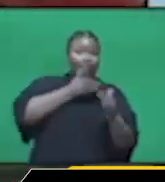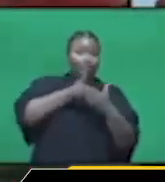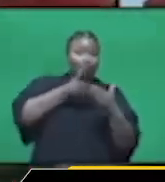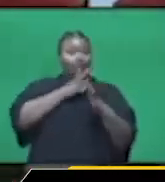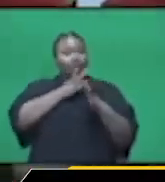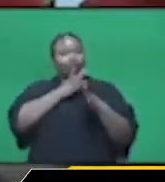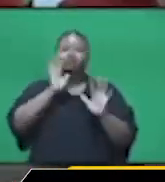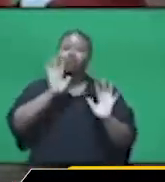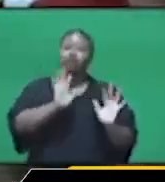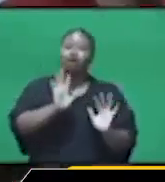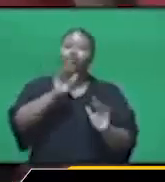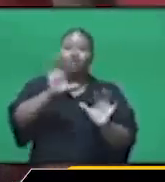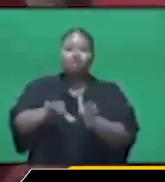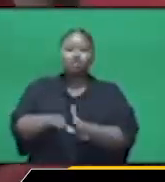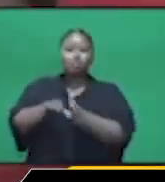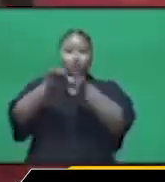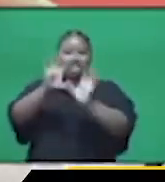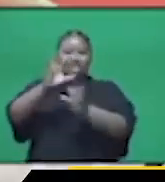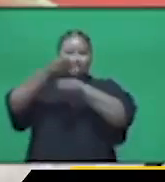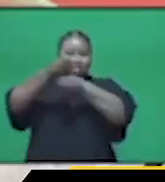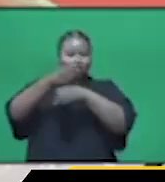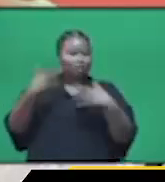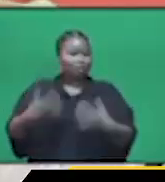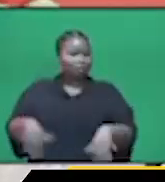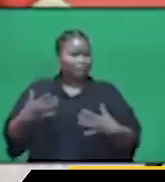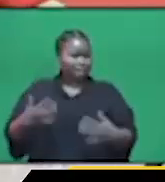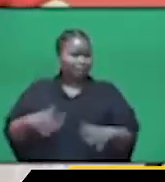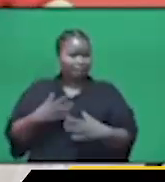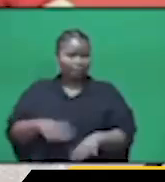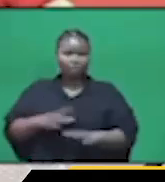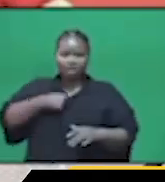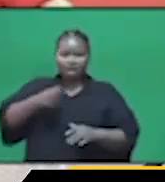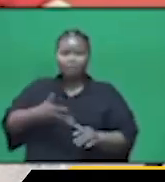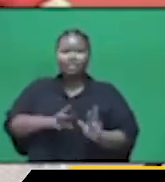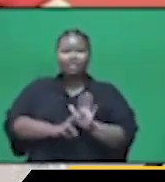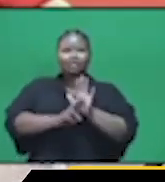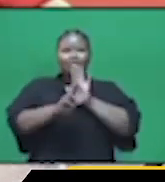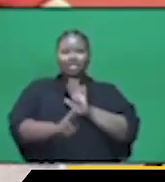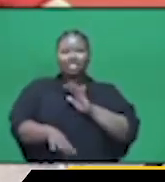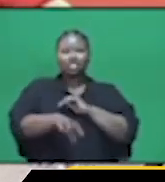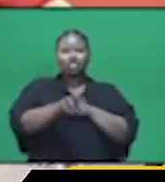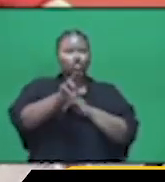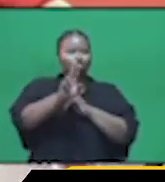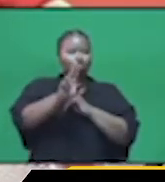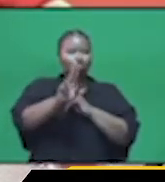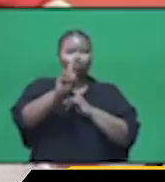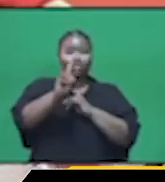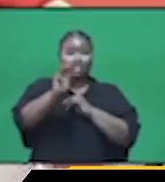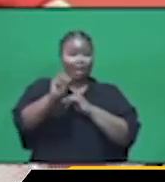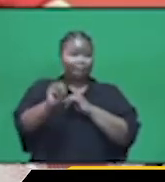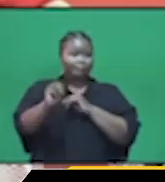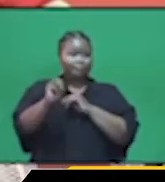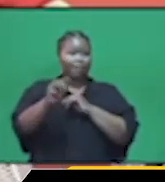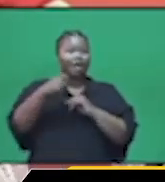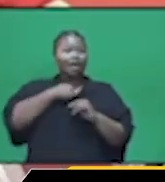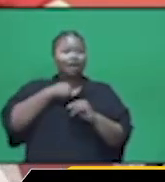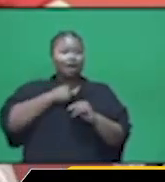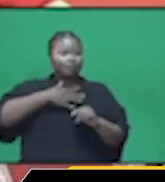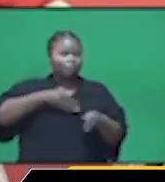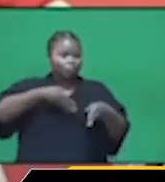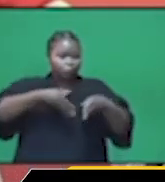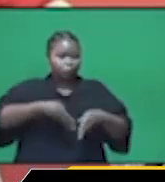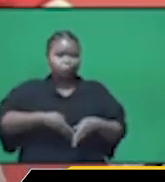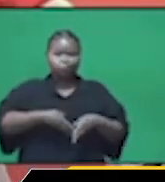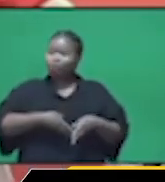Distinguished guests, it's a privilege for me to be here, standing on behalf of the United Democratic Movement. I'm here to send